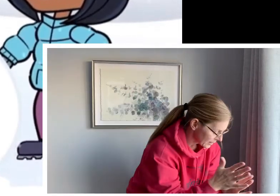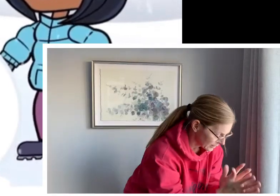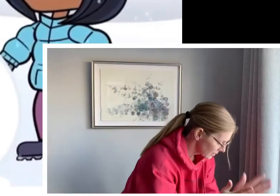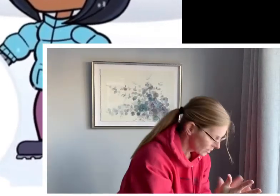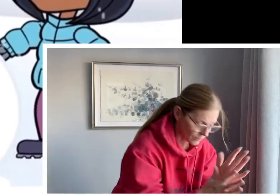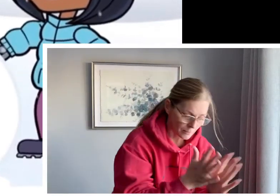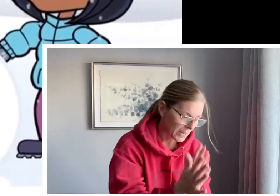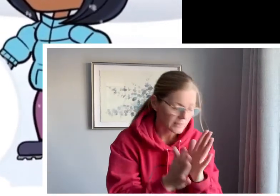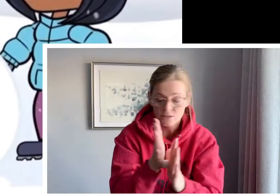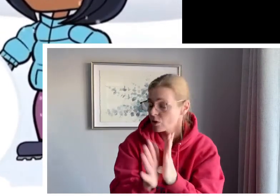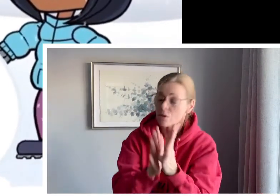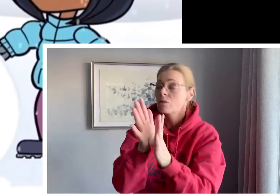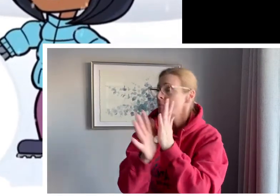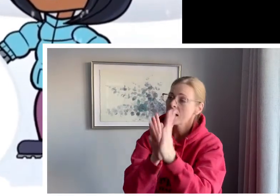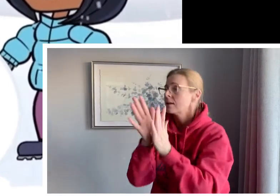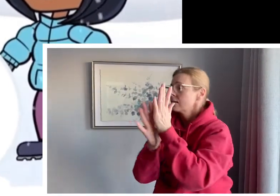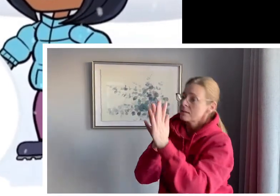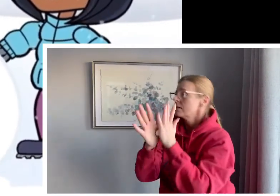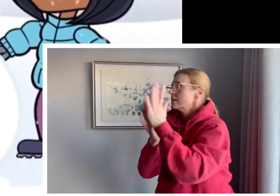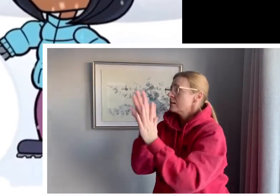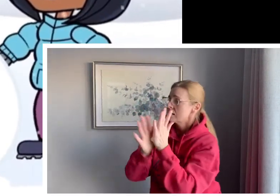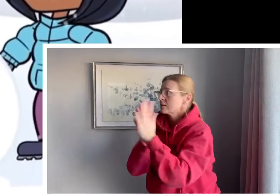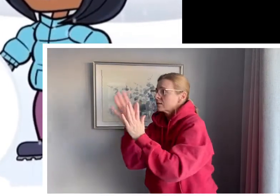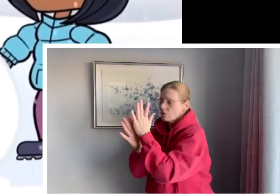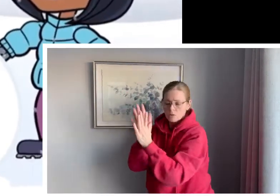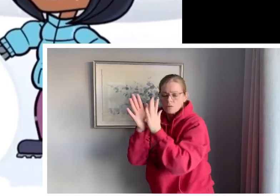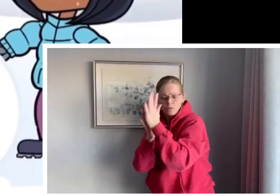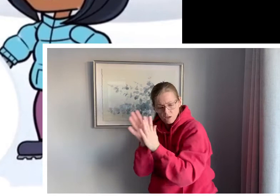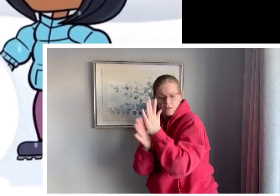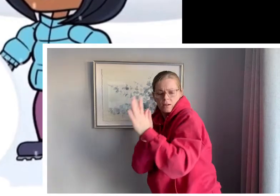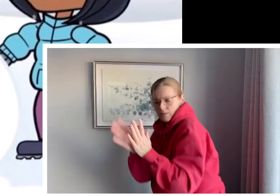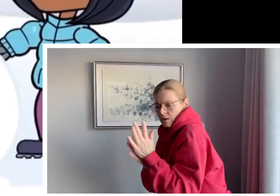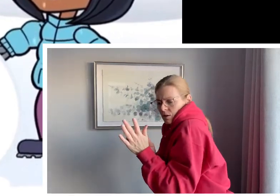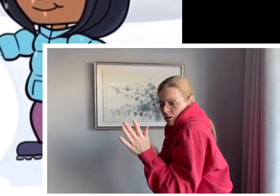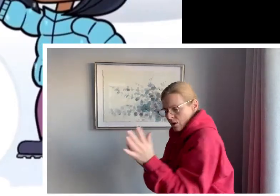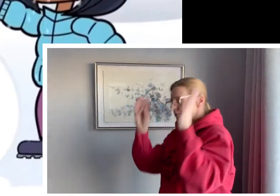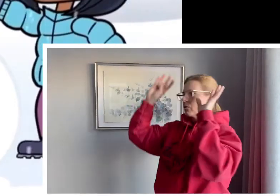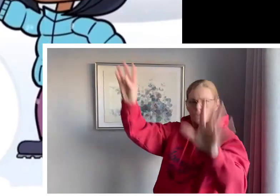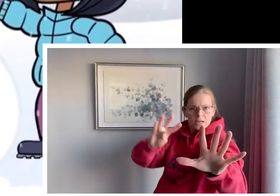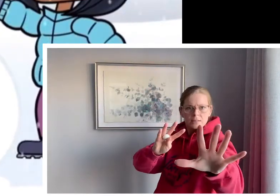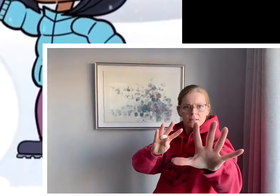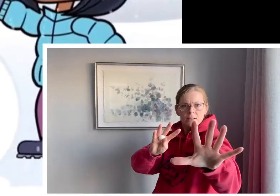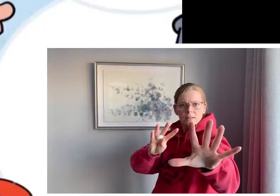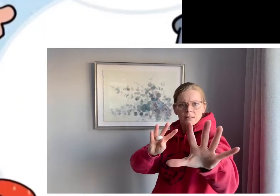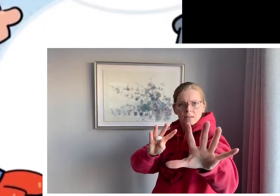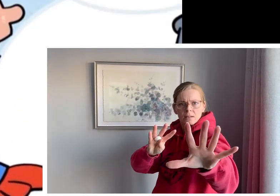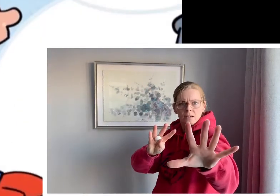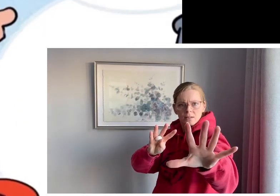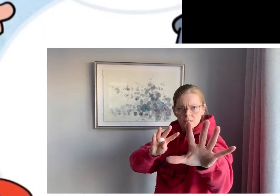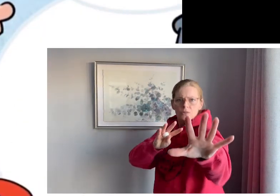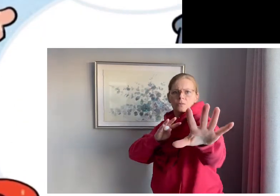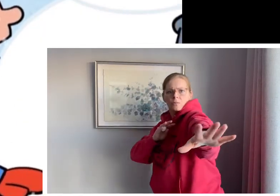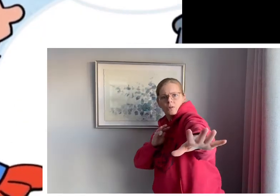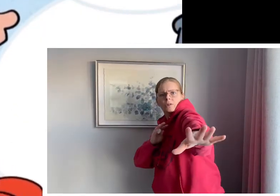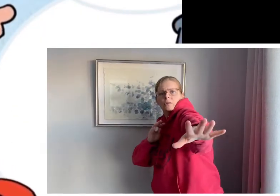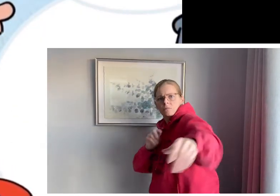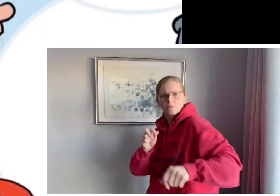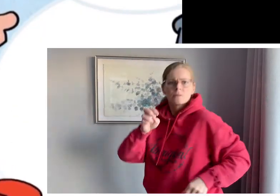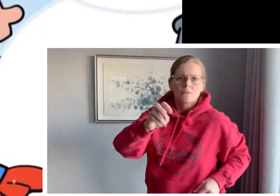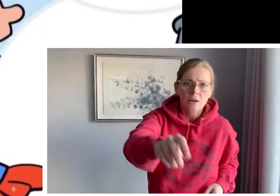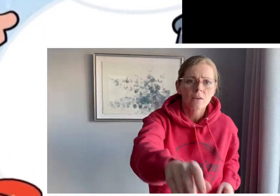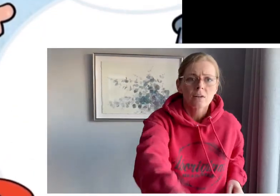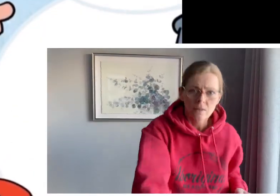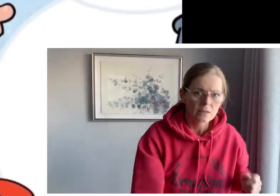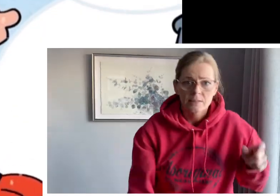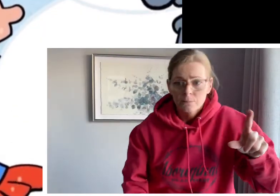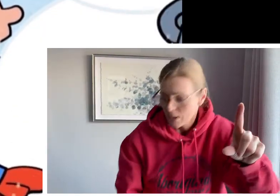snowman. We'll make a snowman. We'll make a snowman freeze. We'll use some rocks or